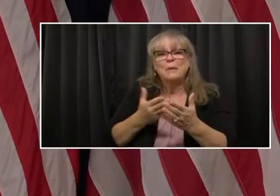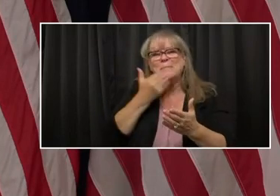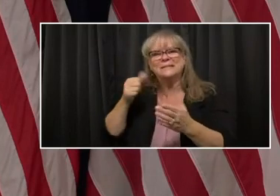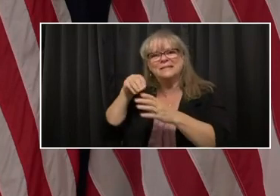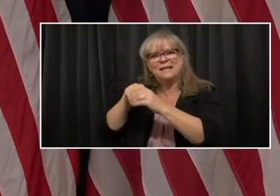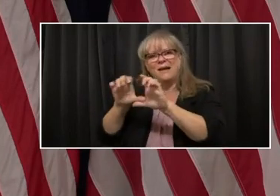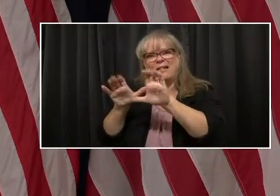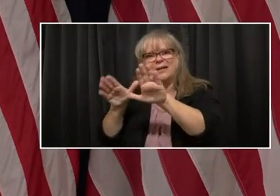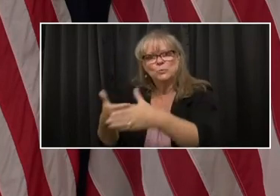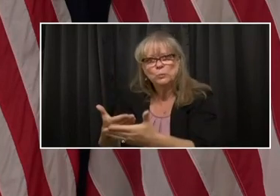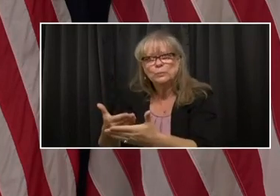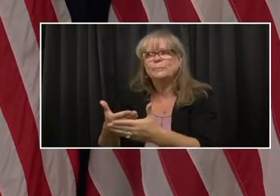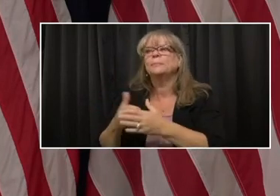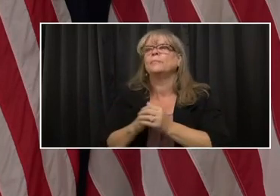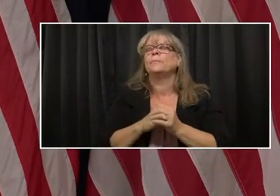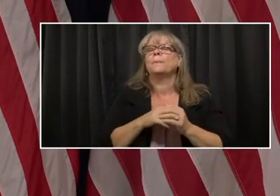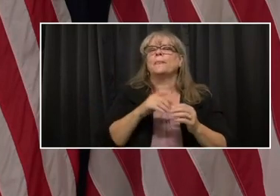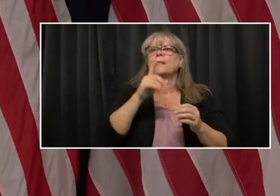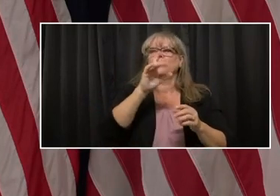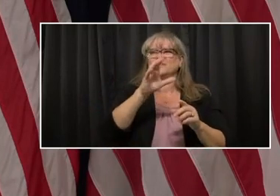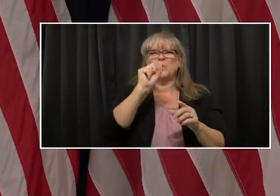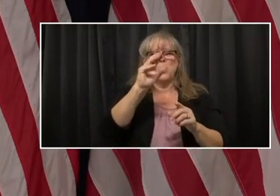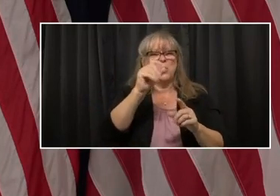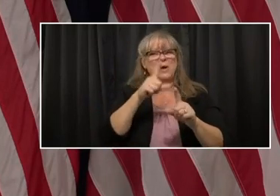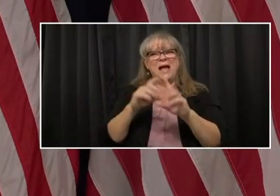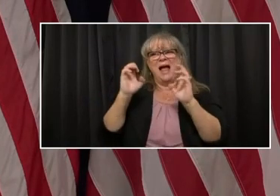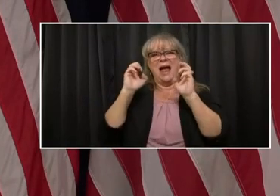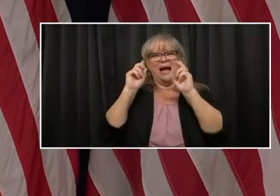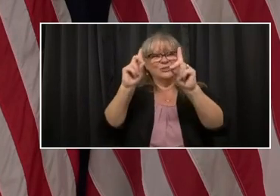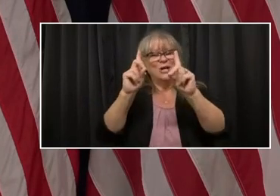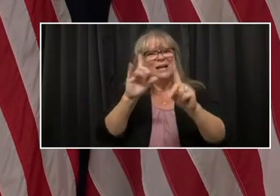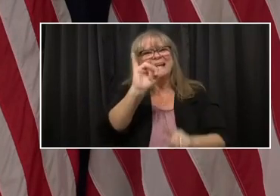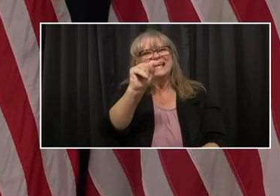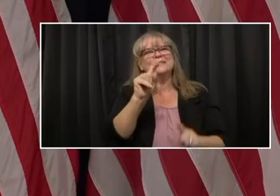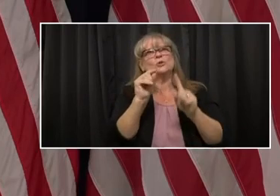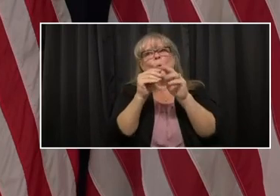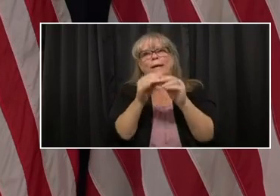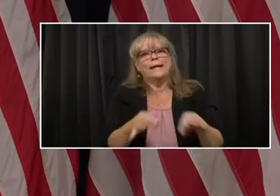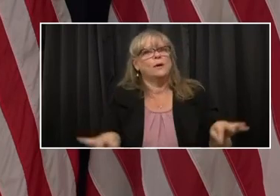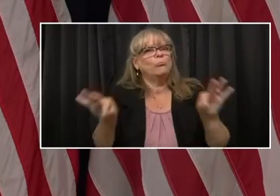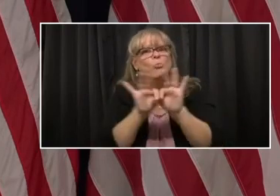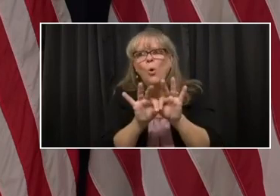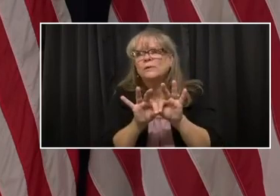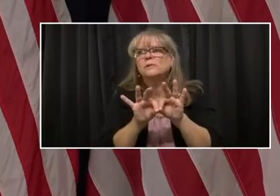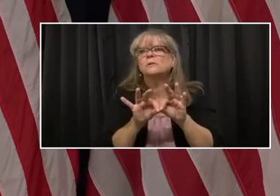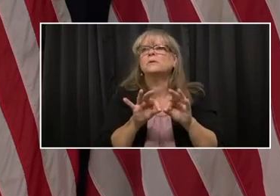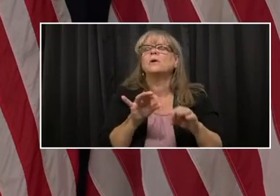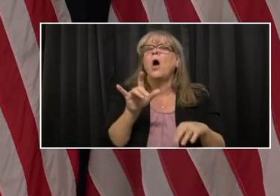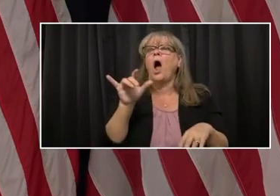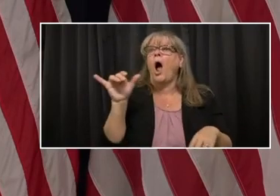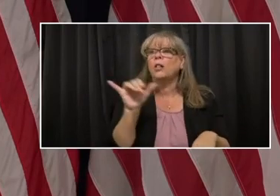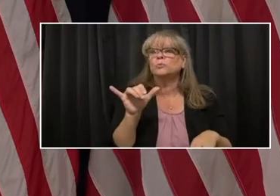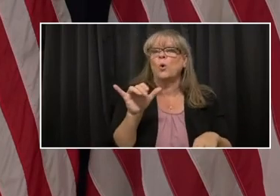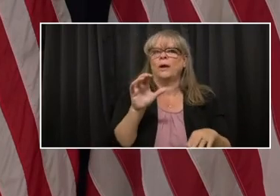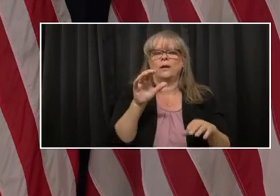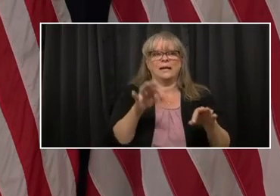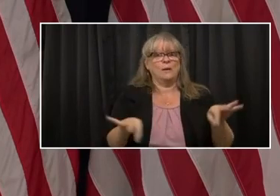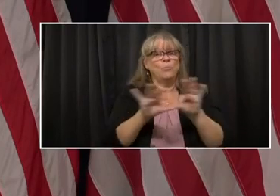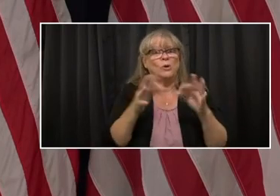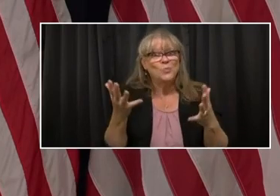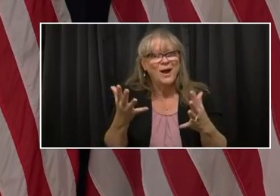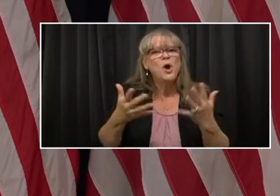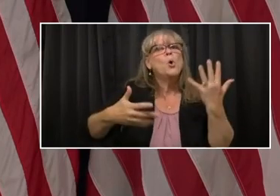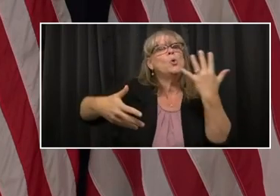piece. How do you cooperate? How do you resolve conflicts? How do you build relationships with your